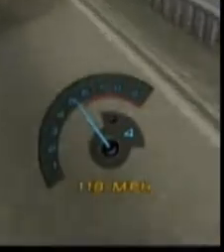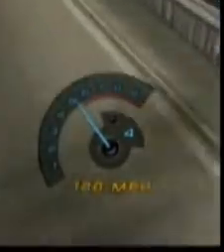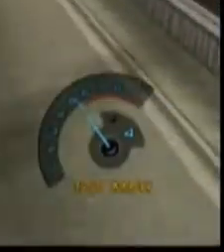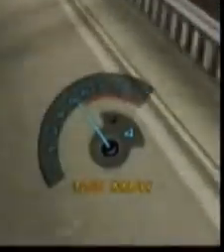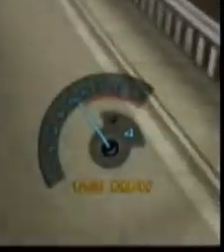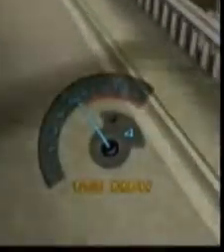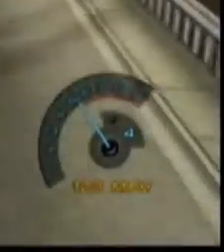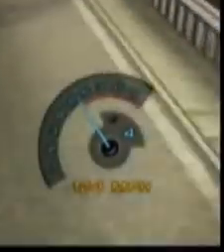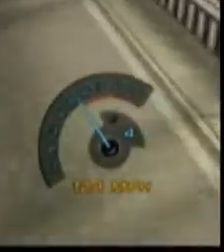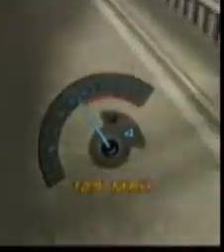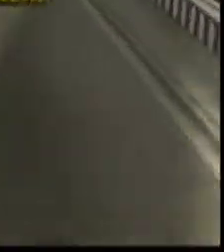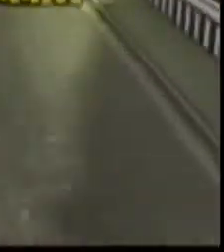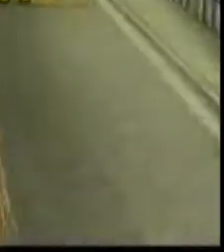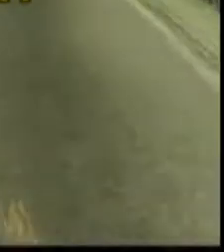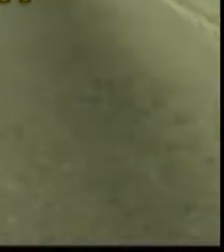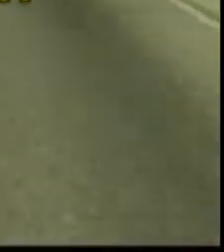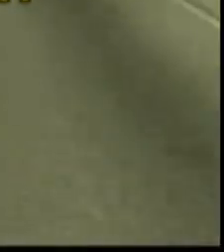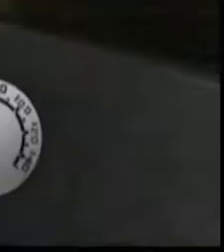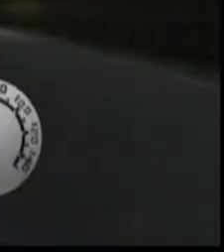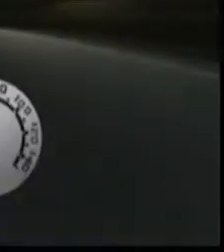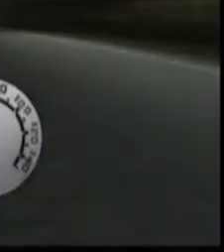climax of the chase is undramatic.